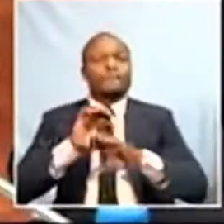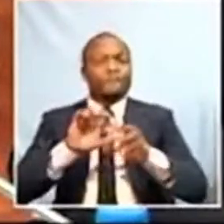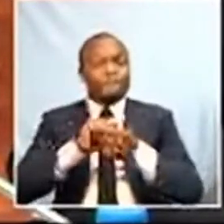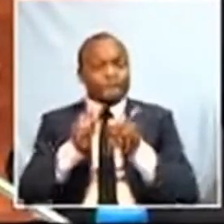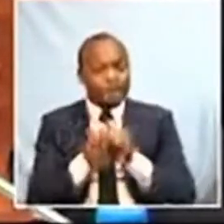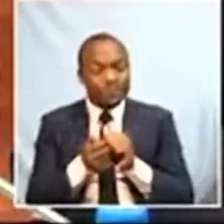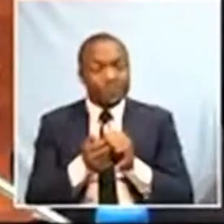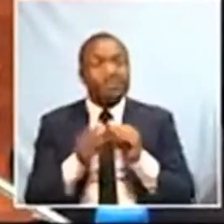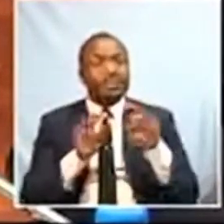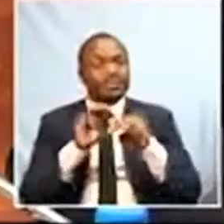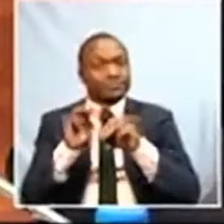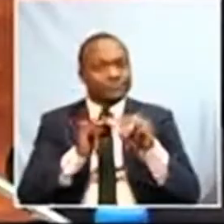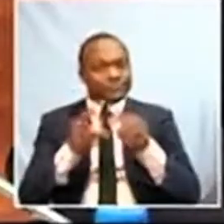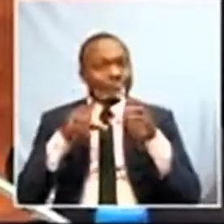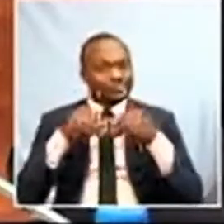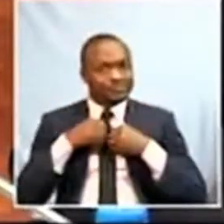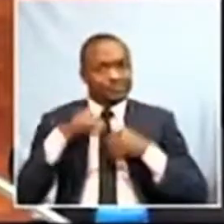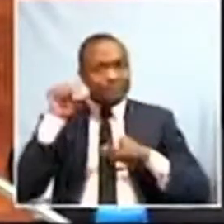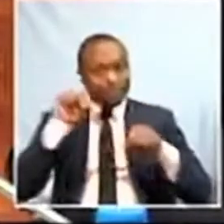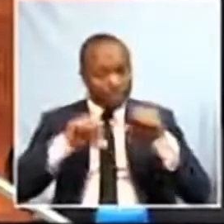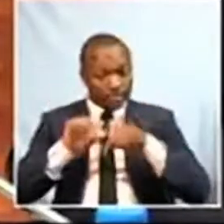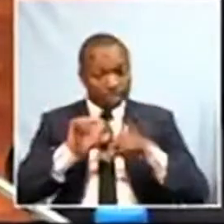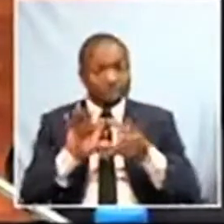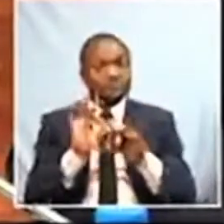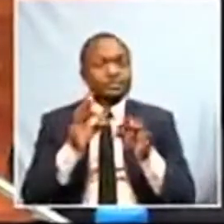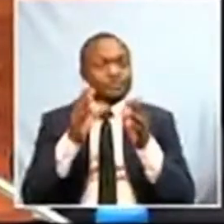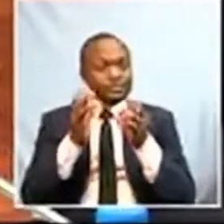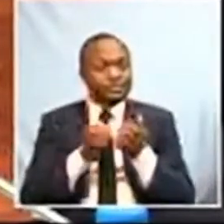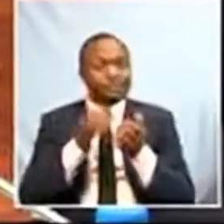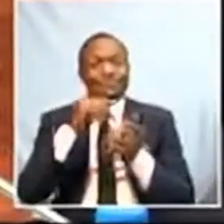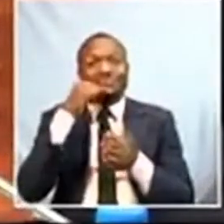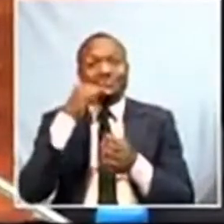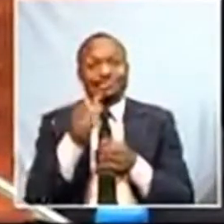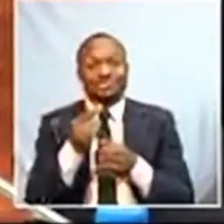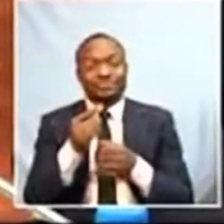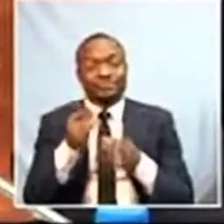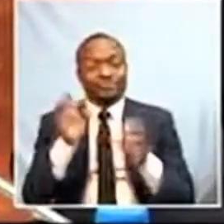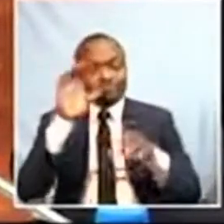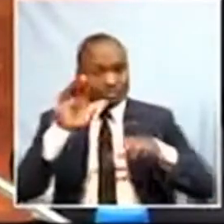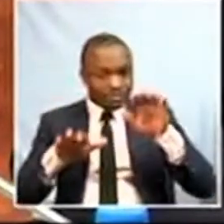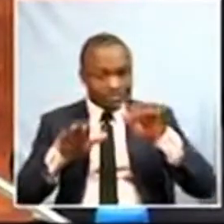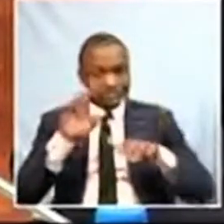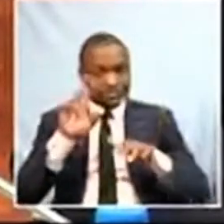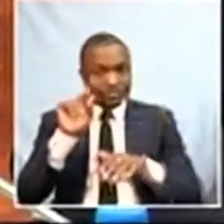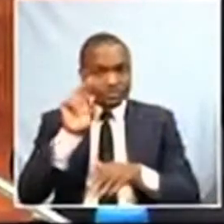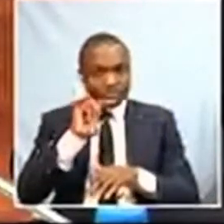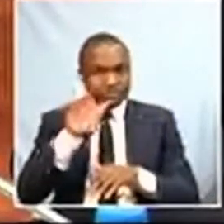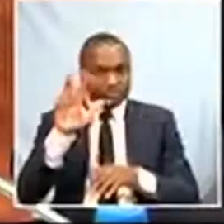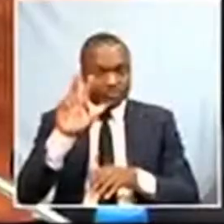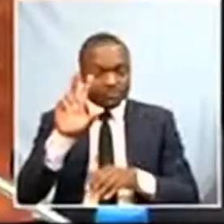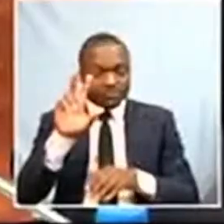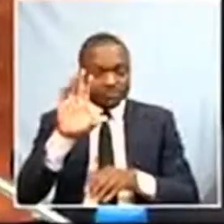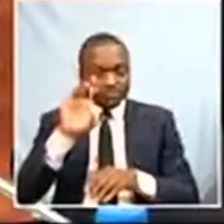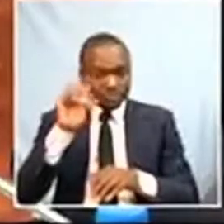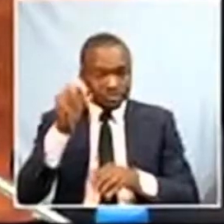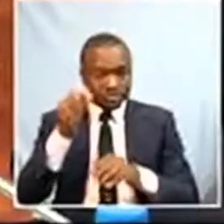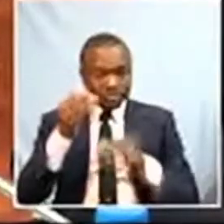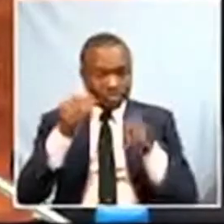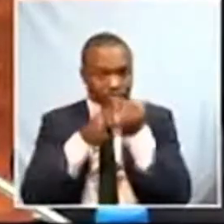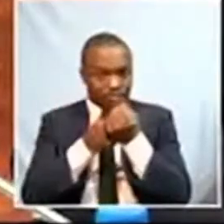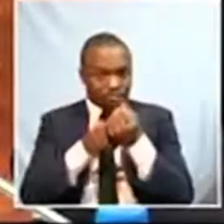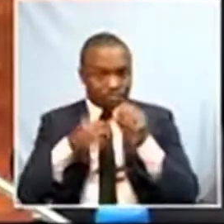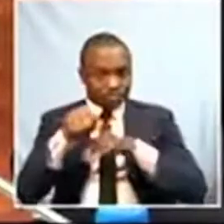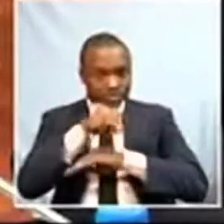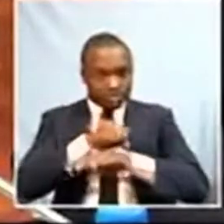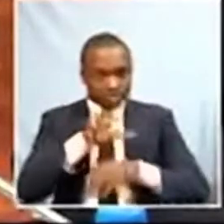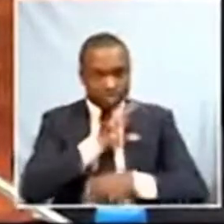query. Management acknowledges the auditor's findings and wishes to state that the balance of the 2023 CDF bursaries, secondary